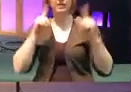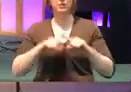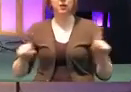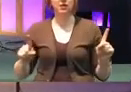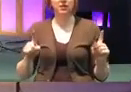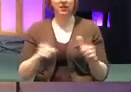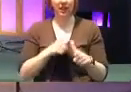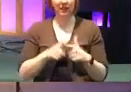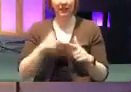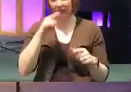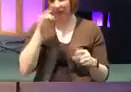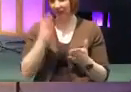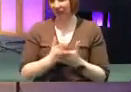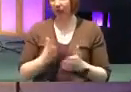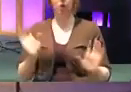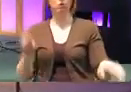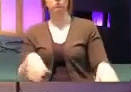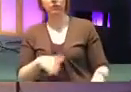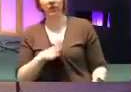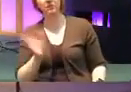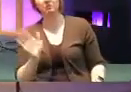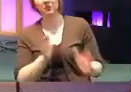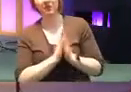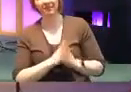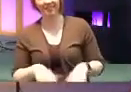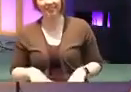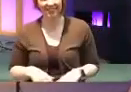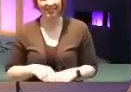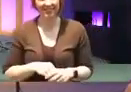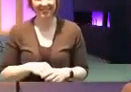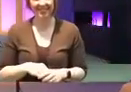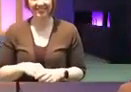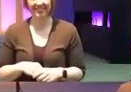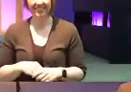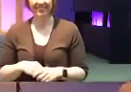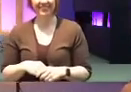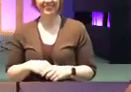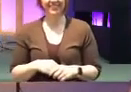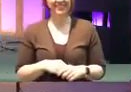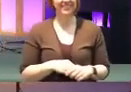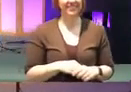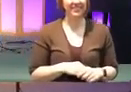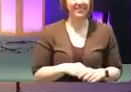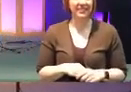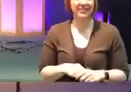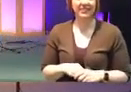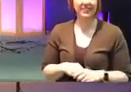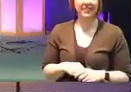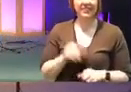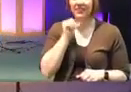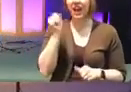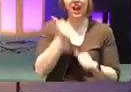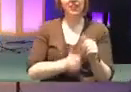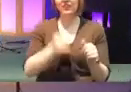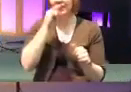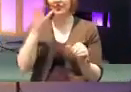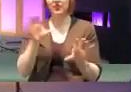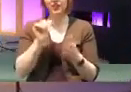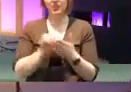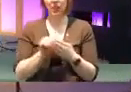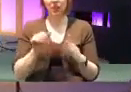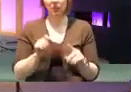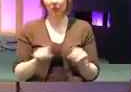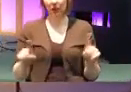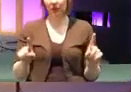But then kids stopped and was like, oh, it's just Brian. And then they just kept praying. Now, every kid didn't do that, but Brian